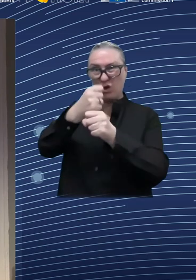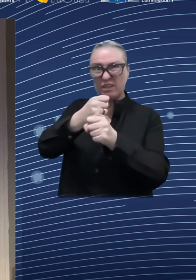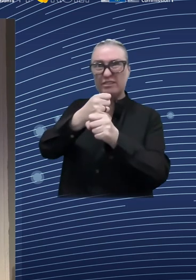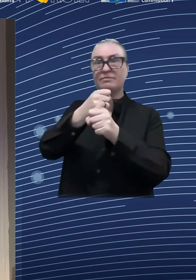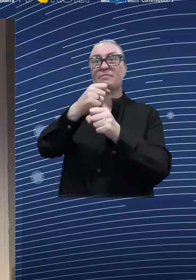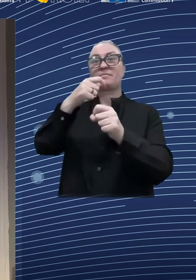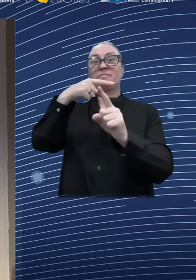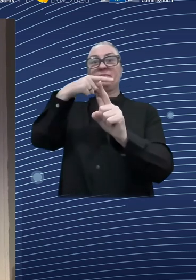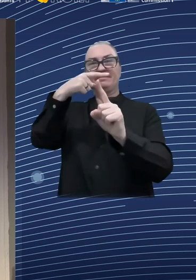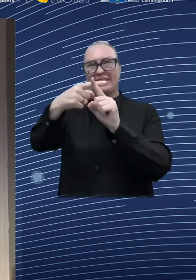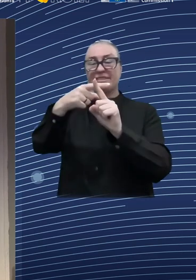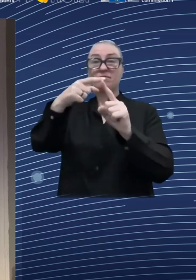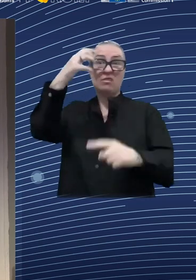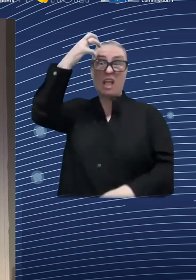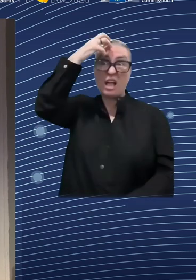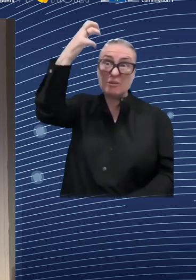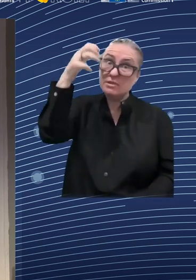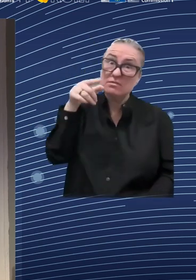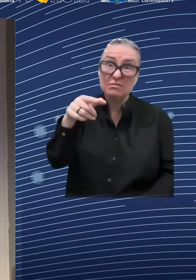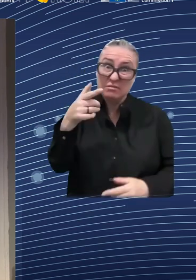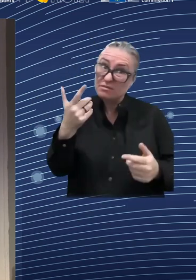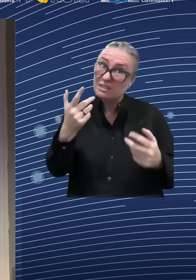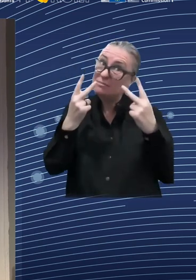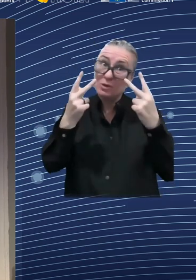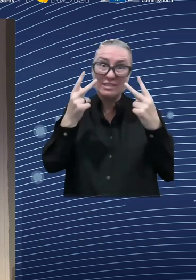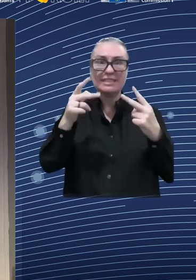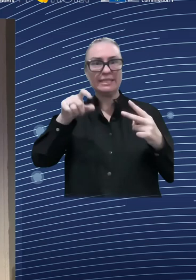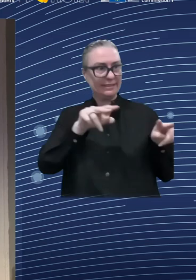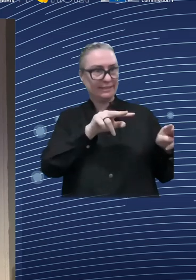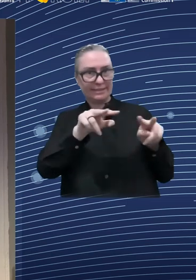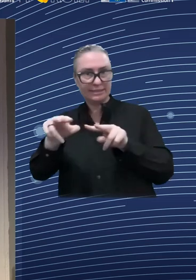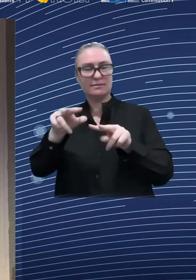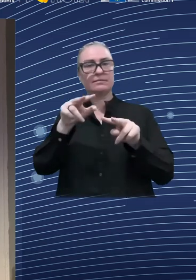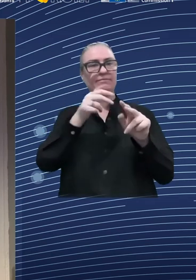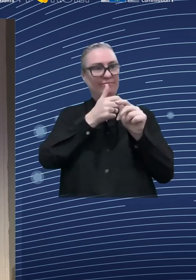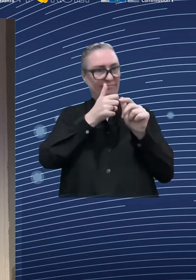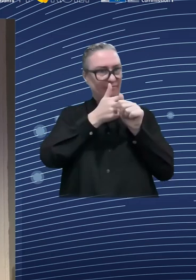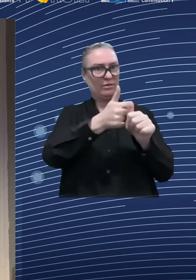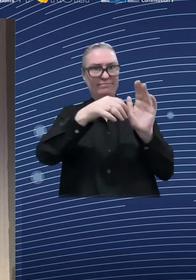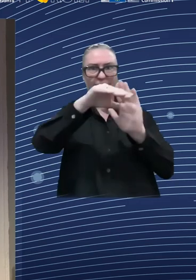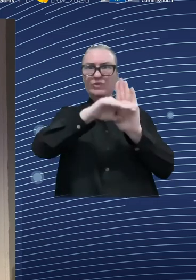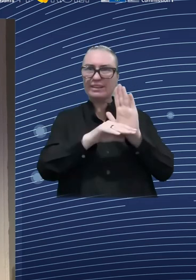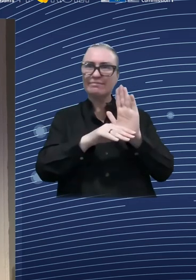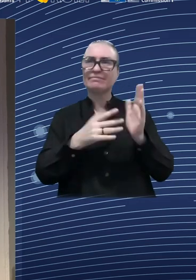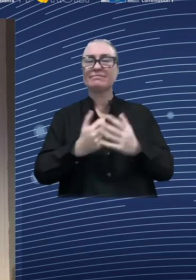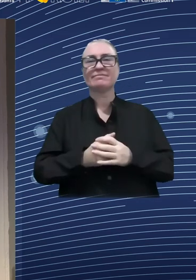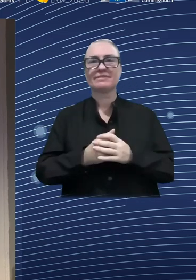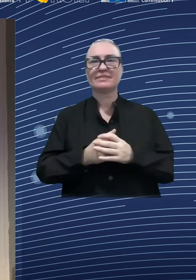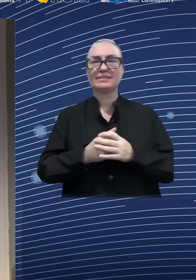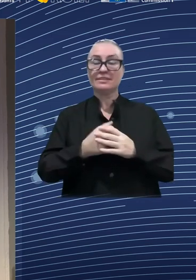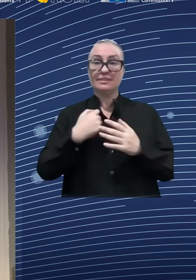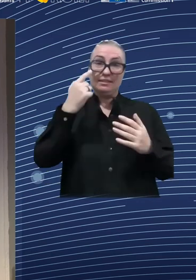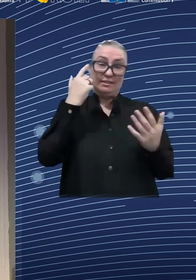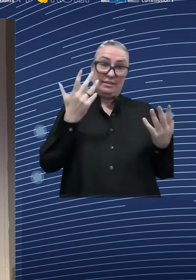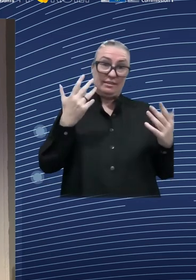that's important, because we all know that a lot of training, especially for workers, happens in informal settings. Let's